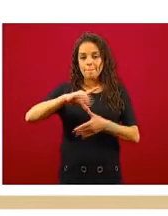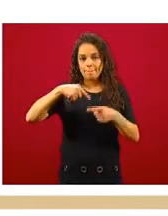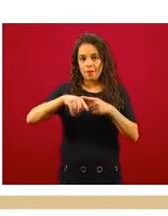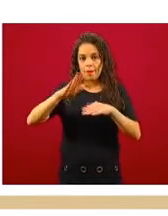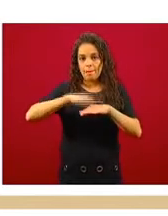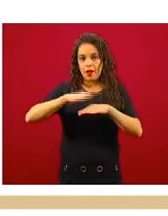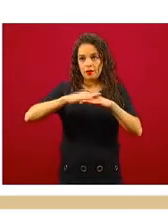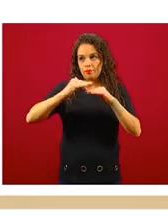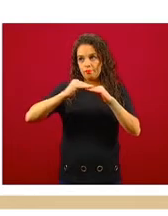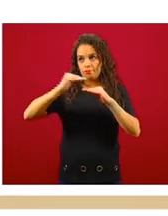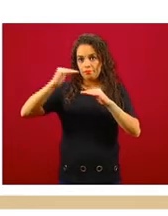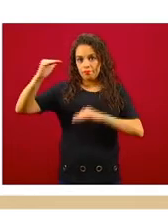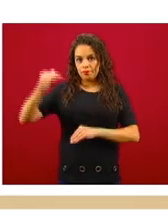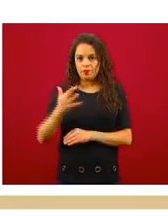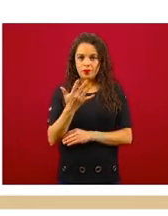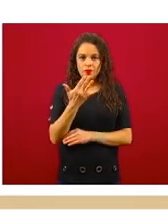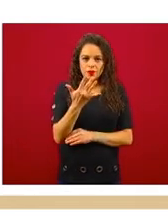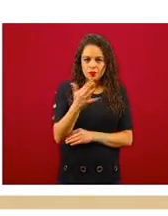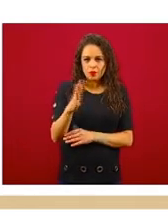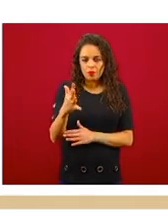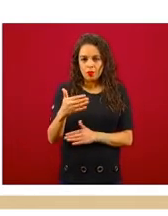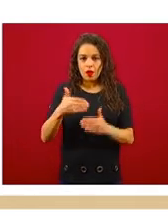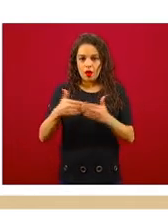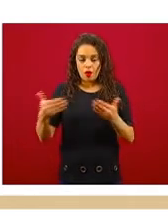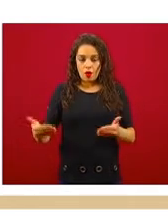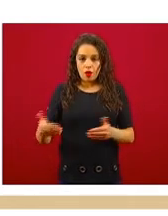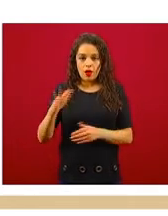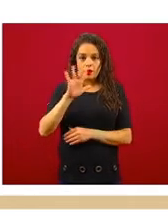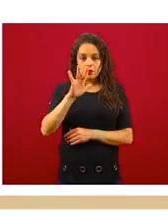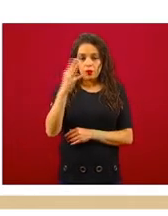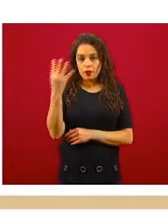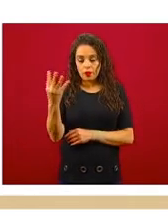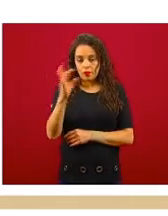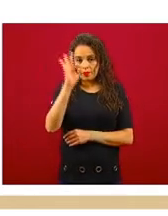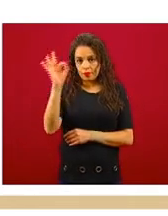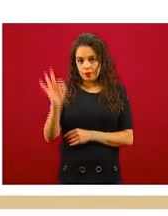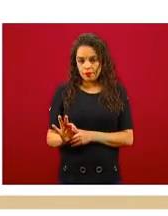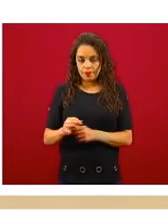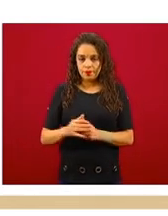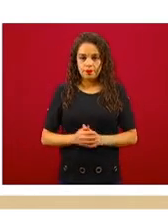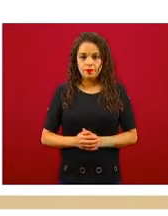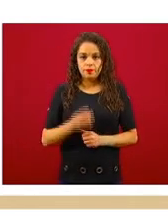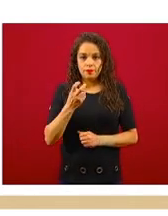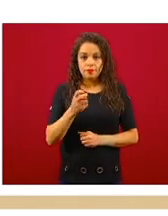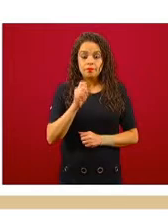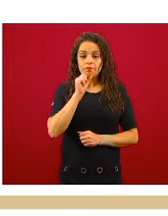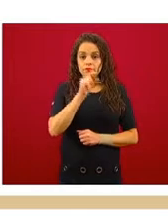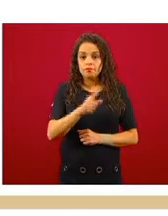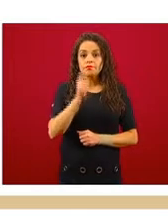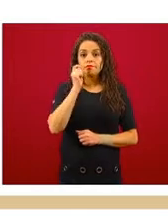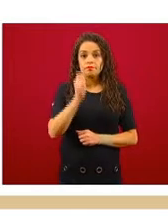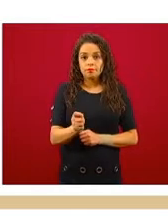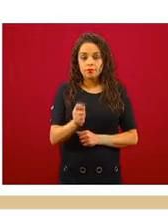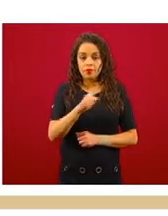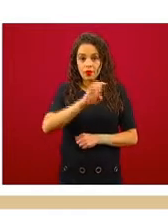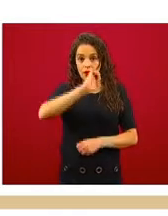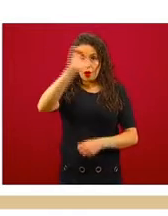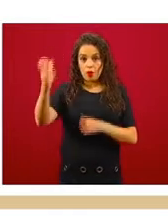We can see how the percentage in the Americas has increased somewhat. It's always been above 50%, and right now it's at